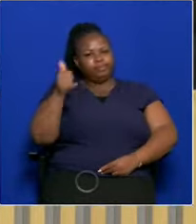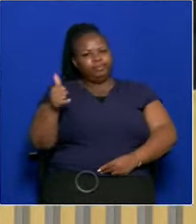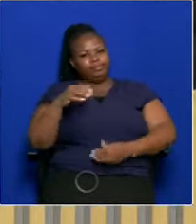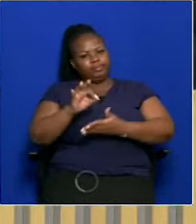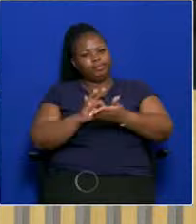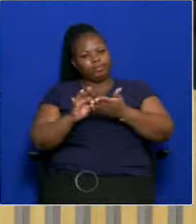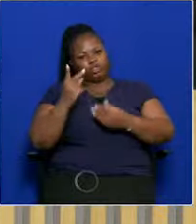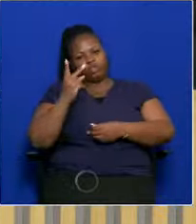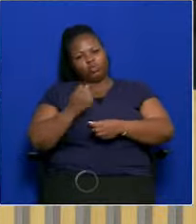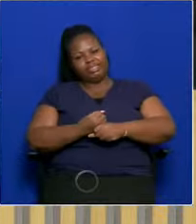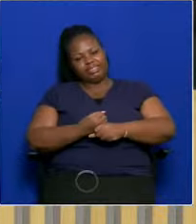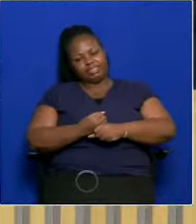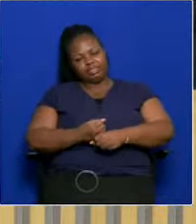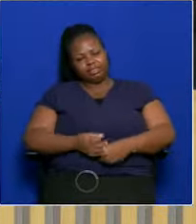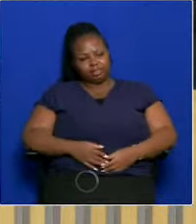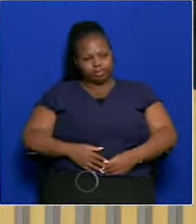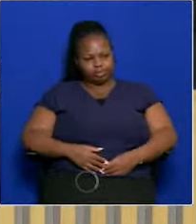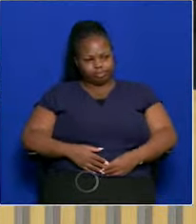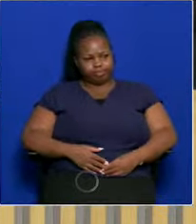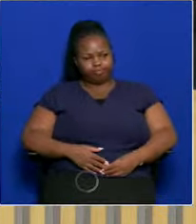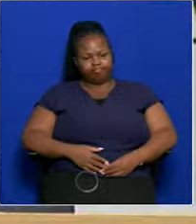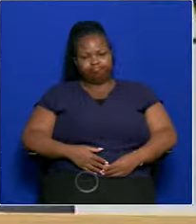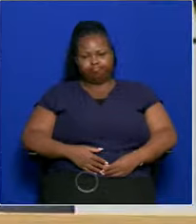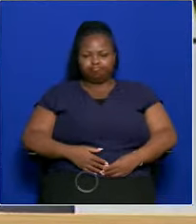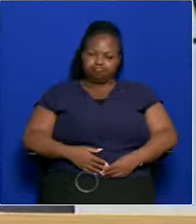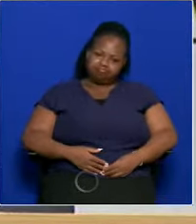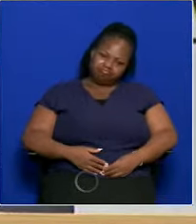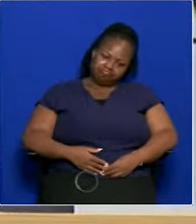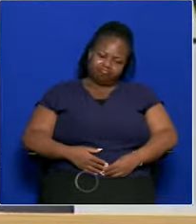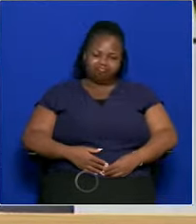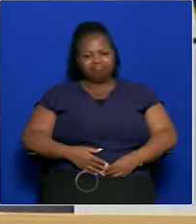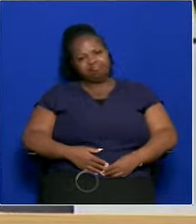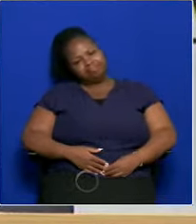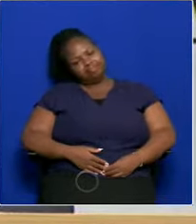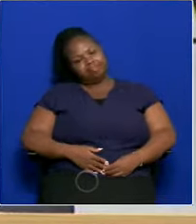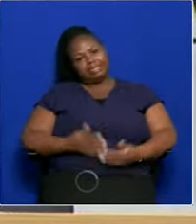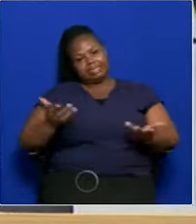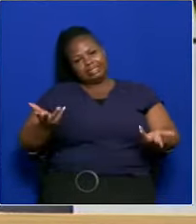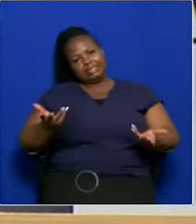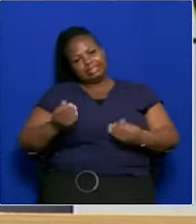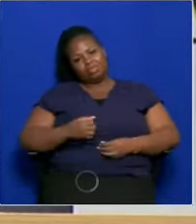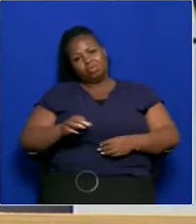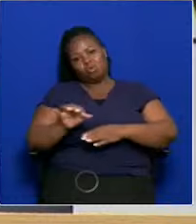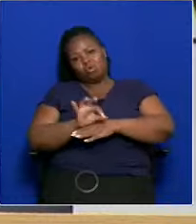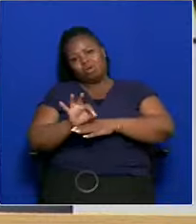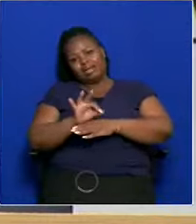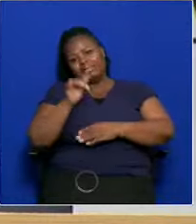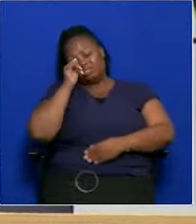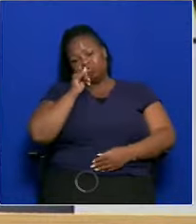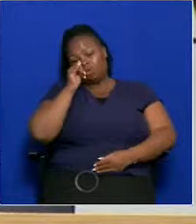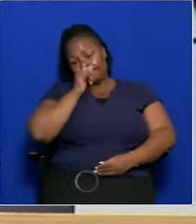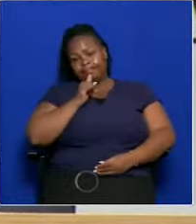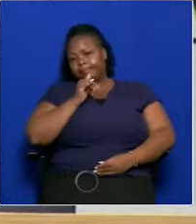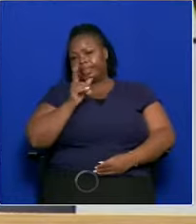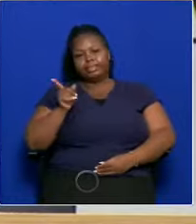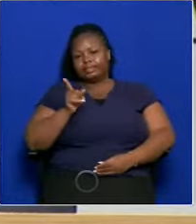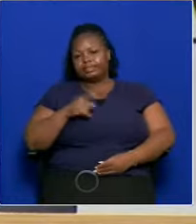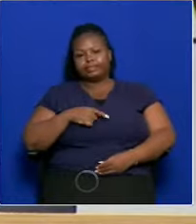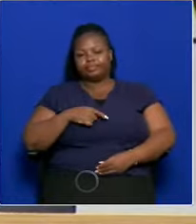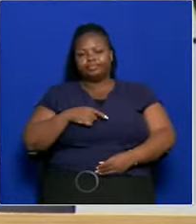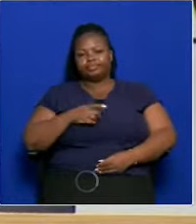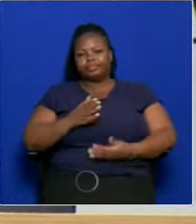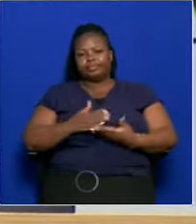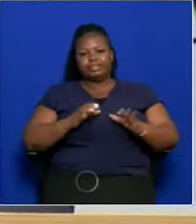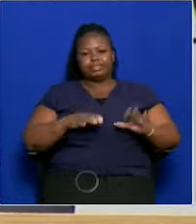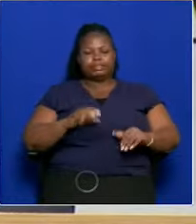and he was not having a section within organized crime, but he was from within organized crime. Then he